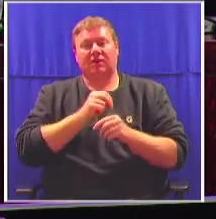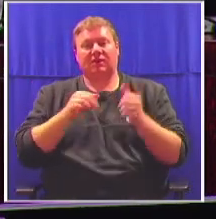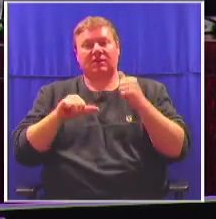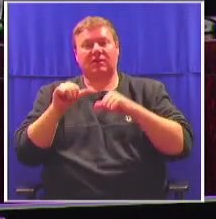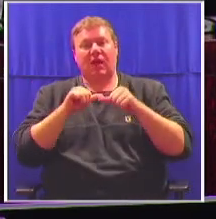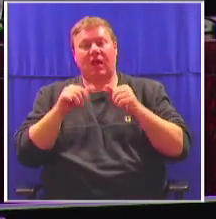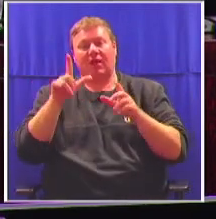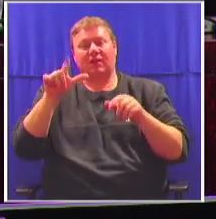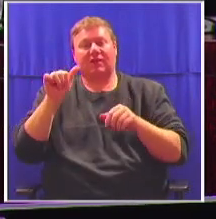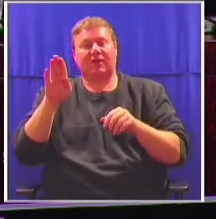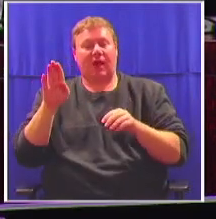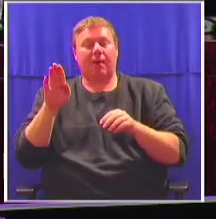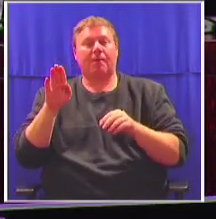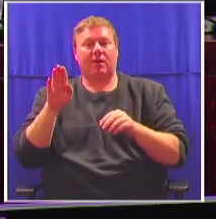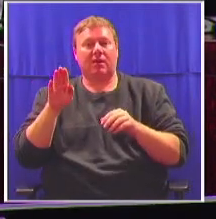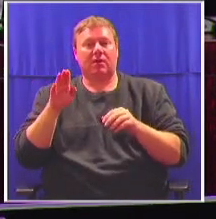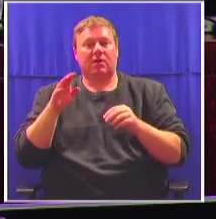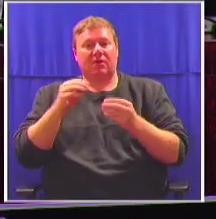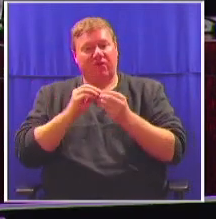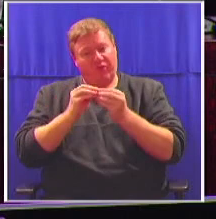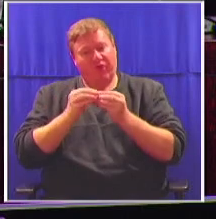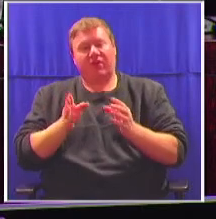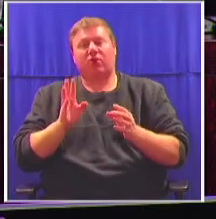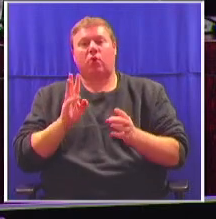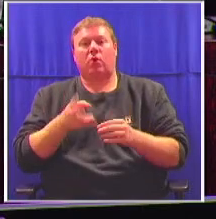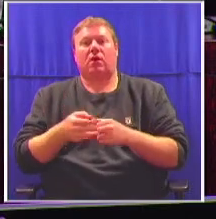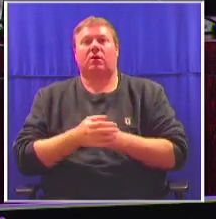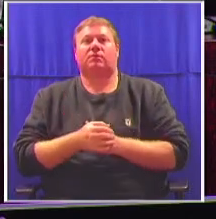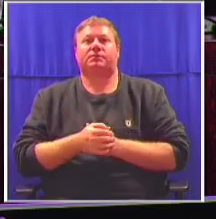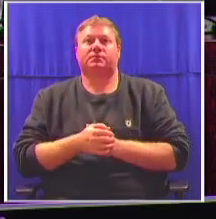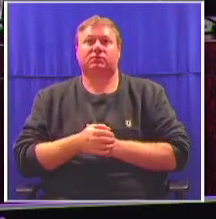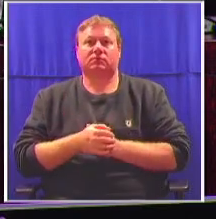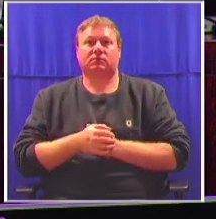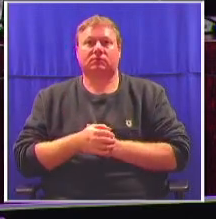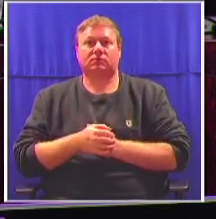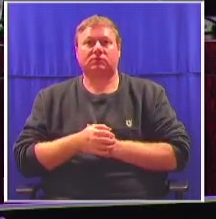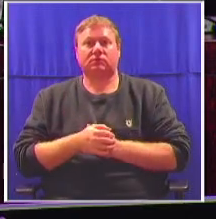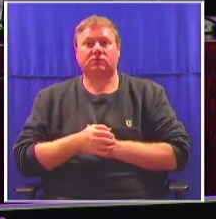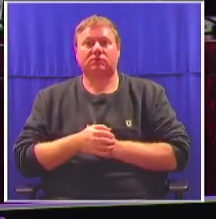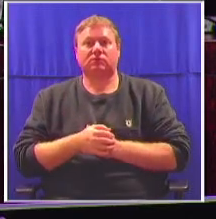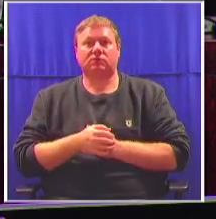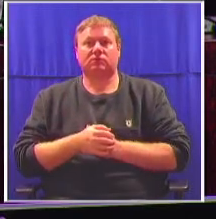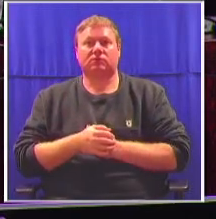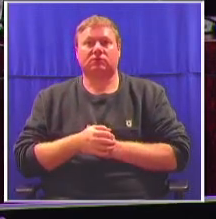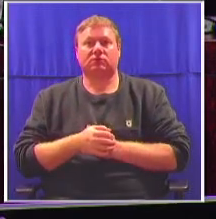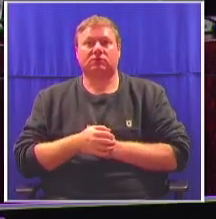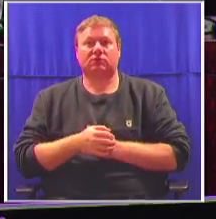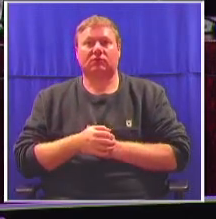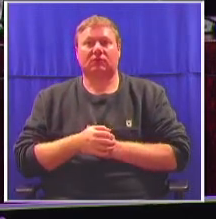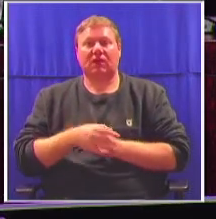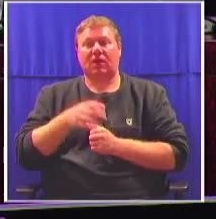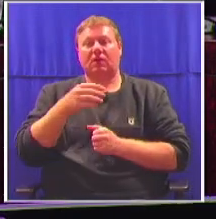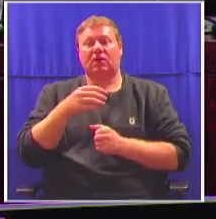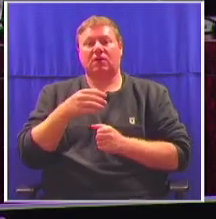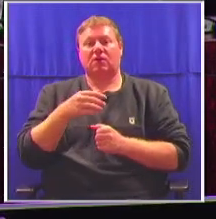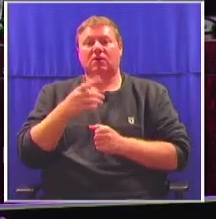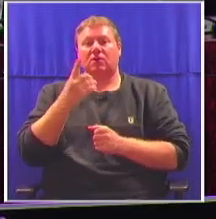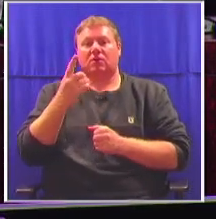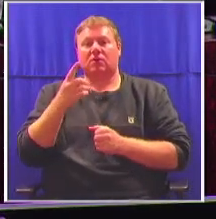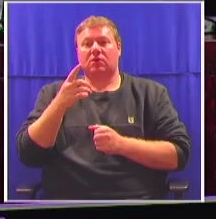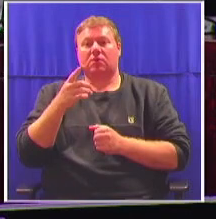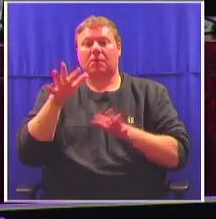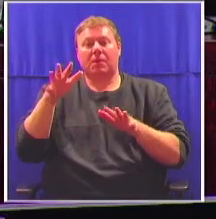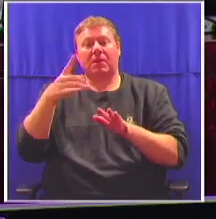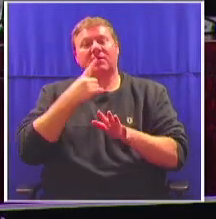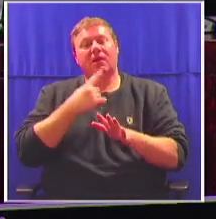be revamped and refurbished. And I'm told that the DNA